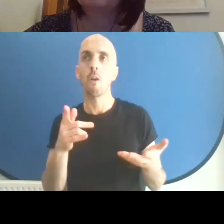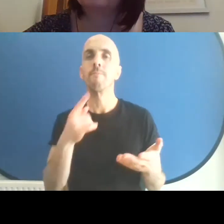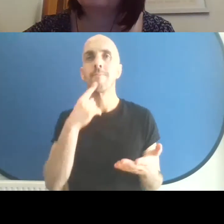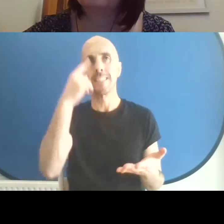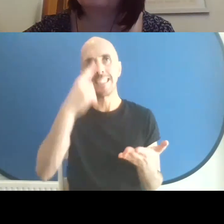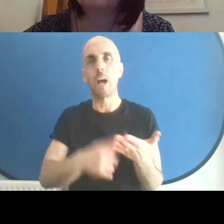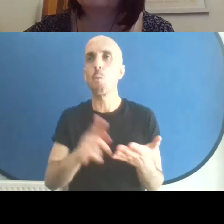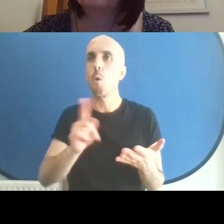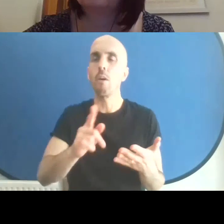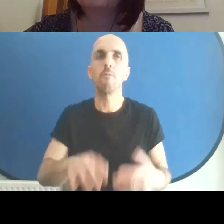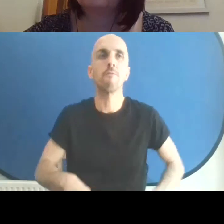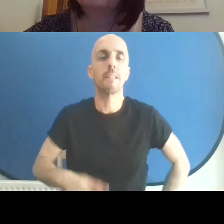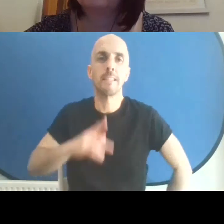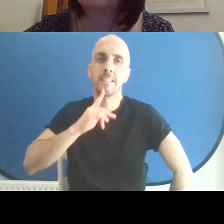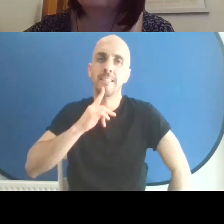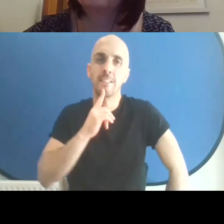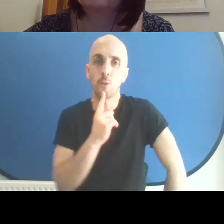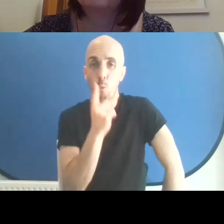was,